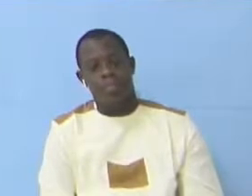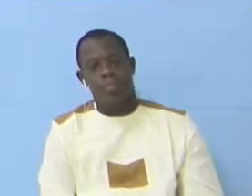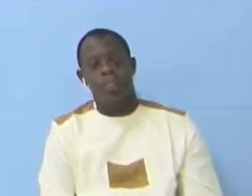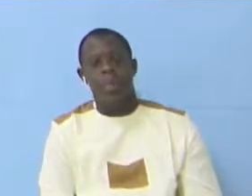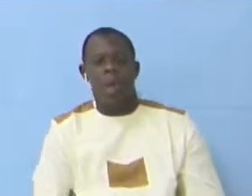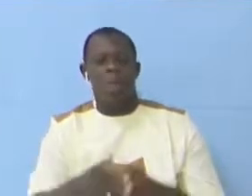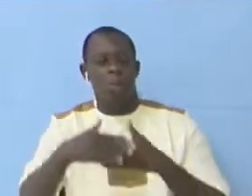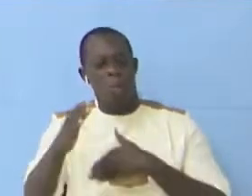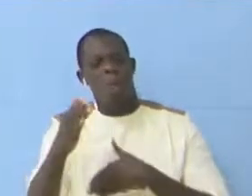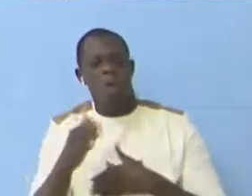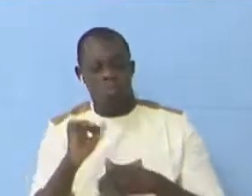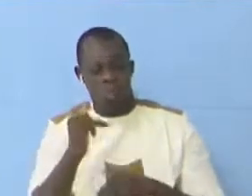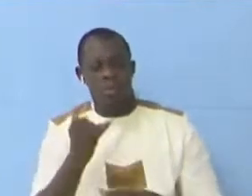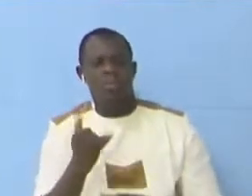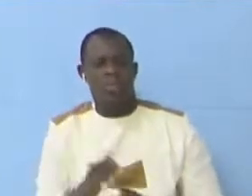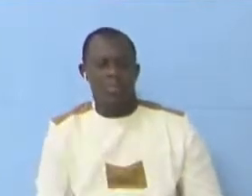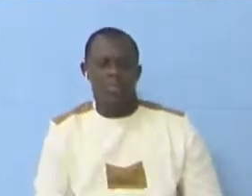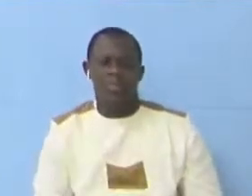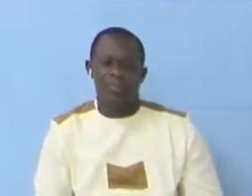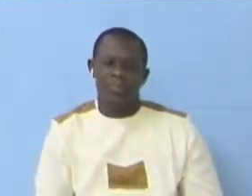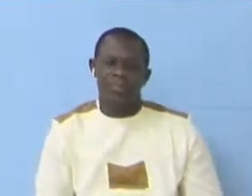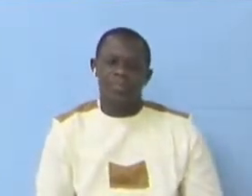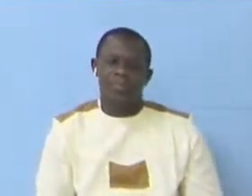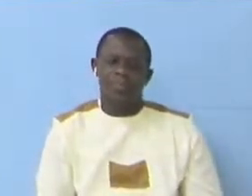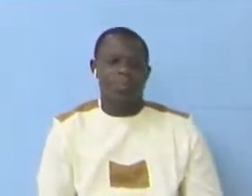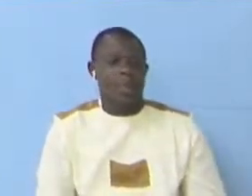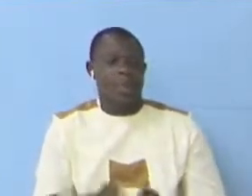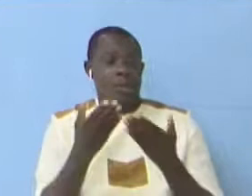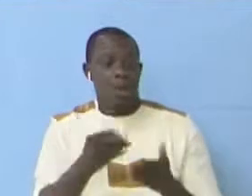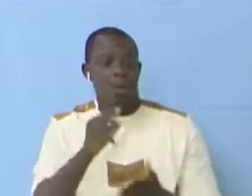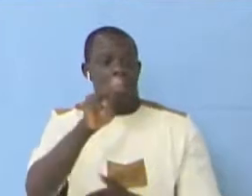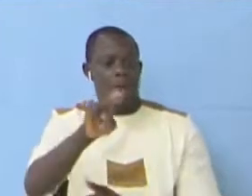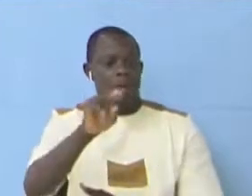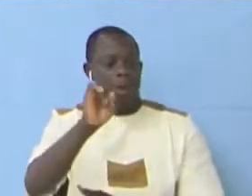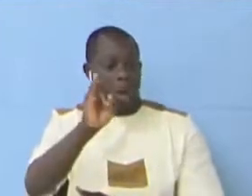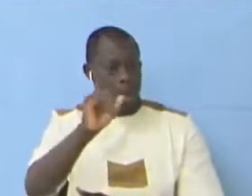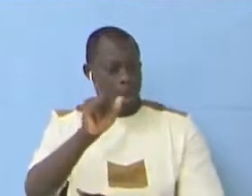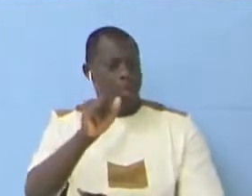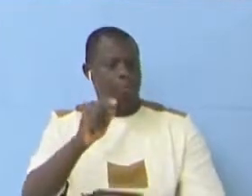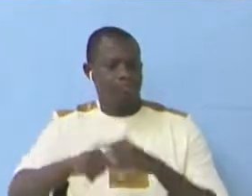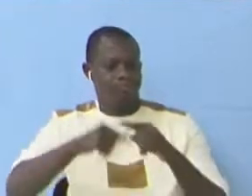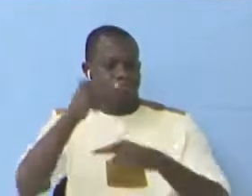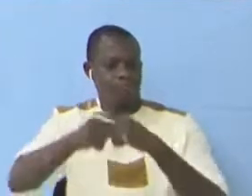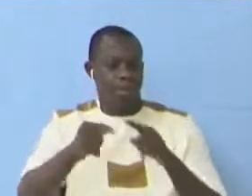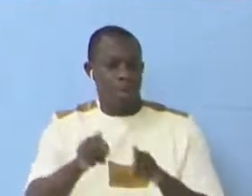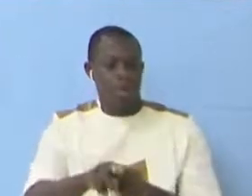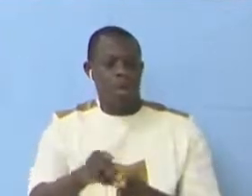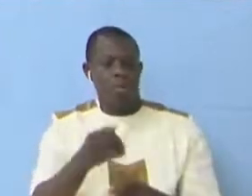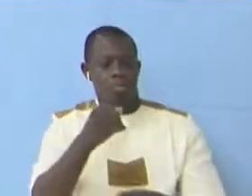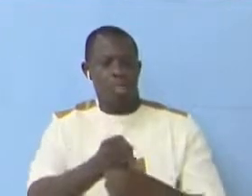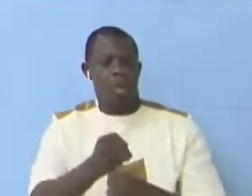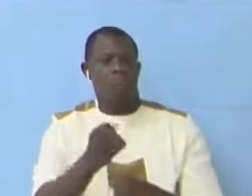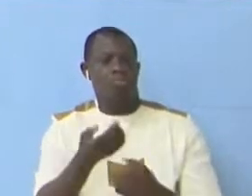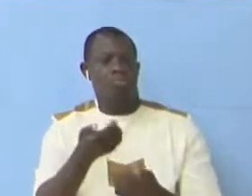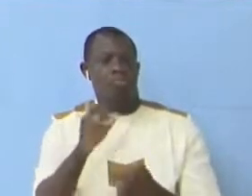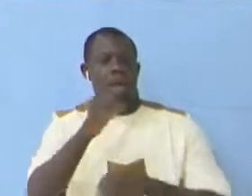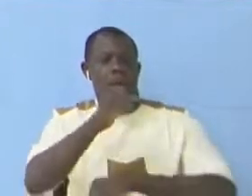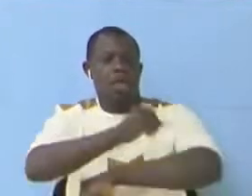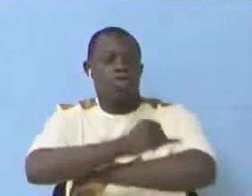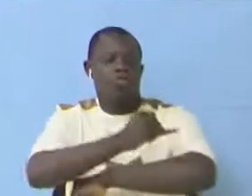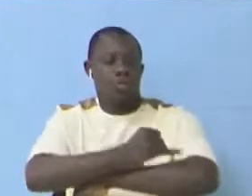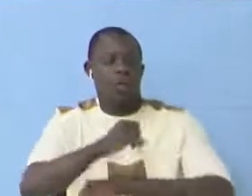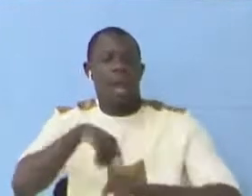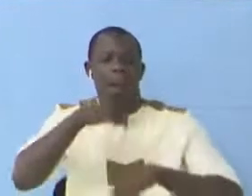less. waaw lu ëpp loolu. The NIA would eventually, in fact, become an institution for